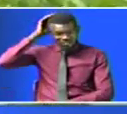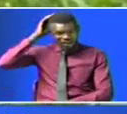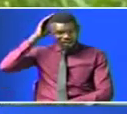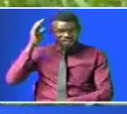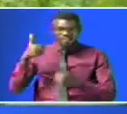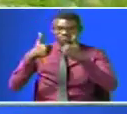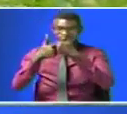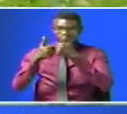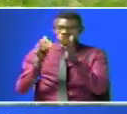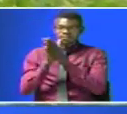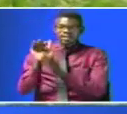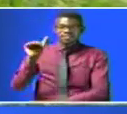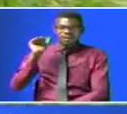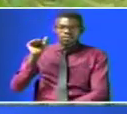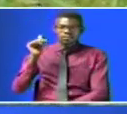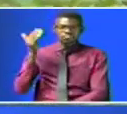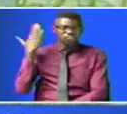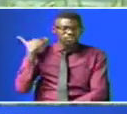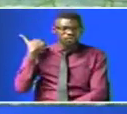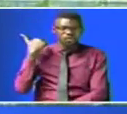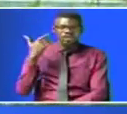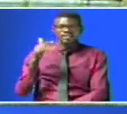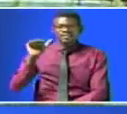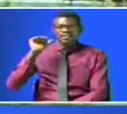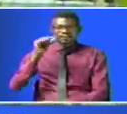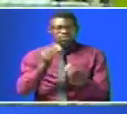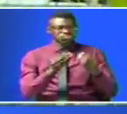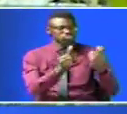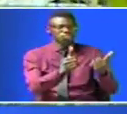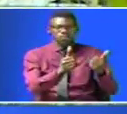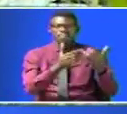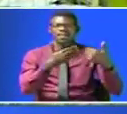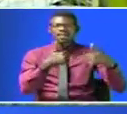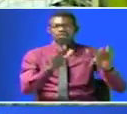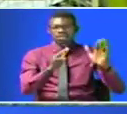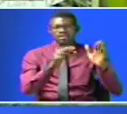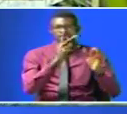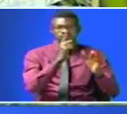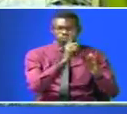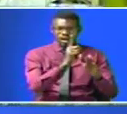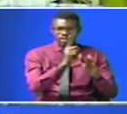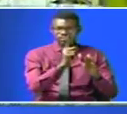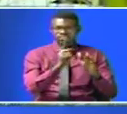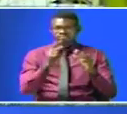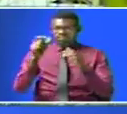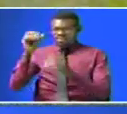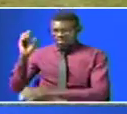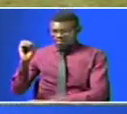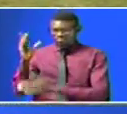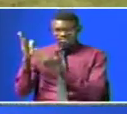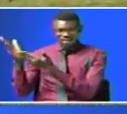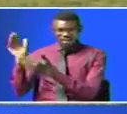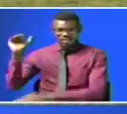the Kenyan side narrowly fell to the Sables in the first leg, losing 29-30 in Bulawayo.